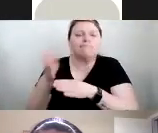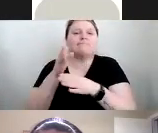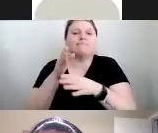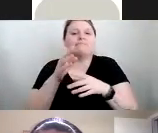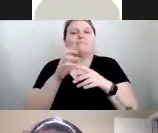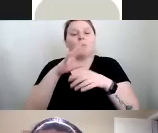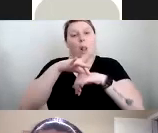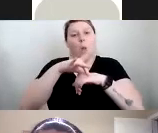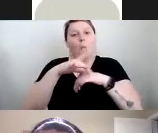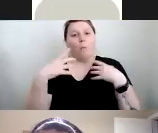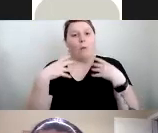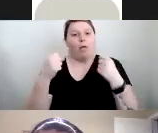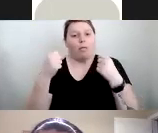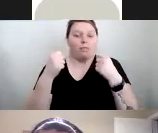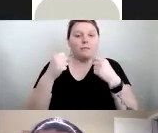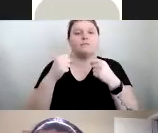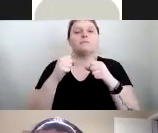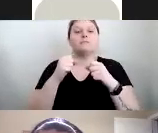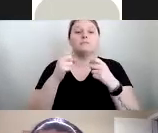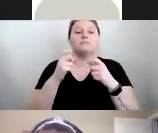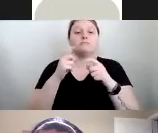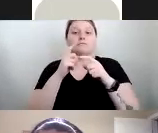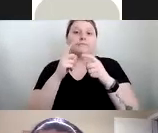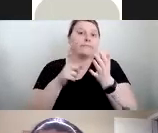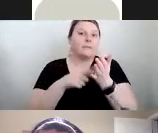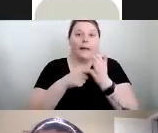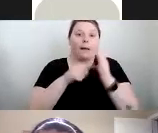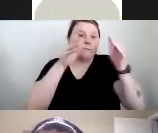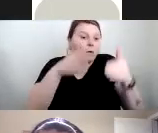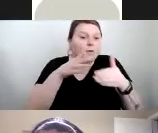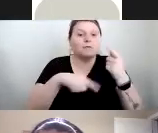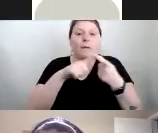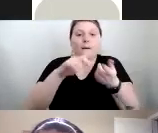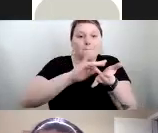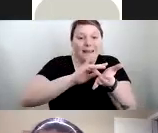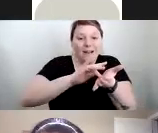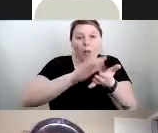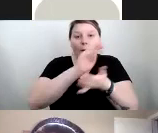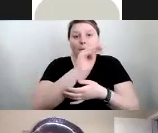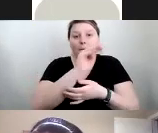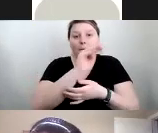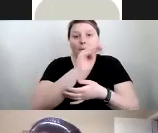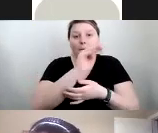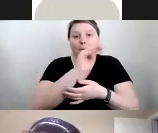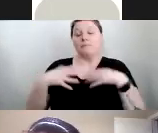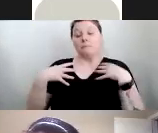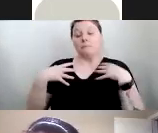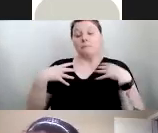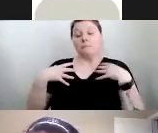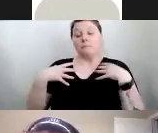that has, at different times, focused on medical missions, health worker training,